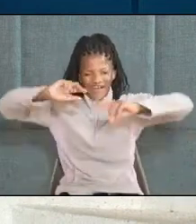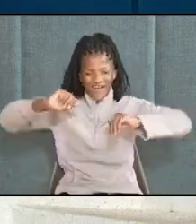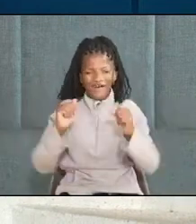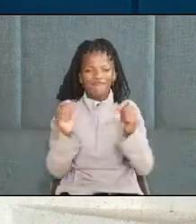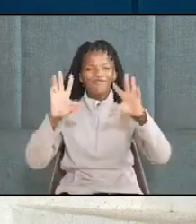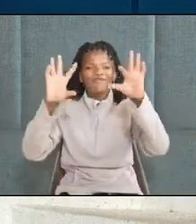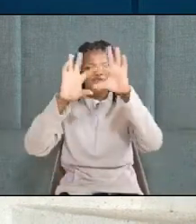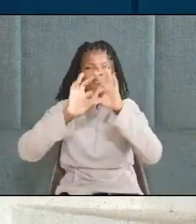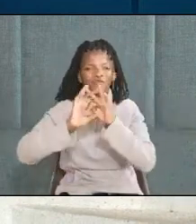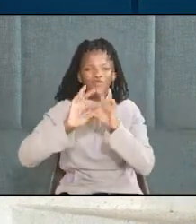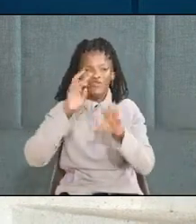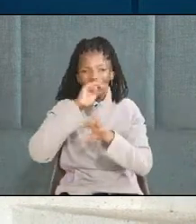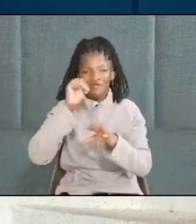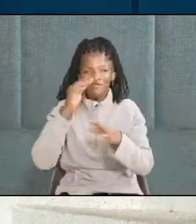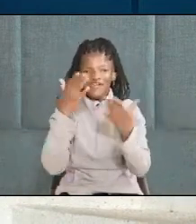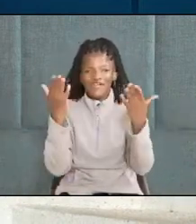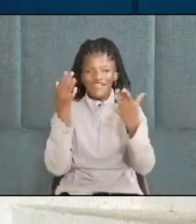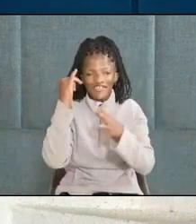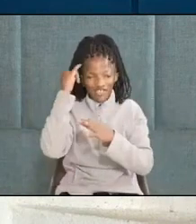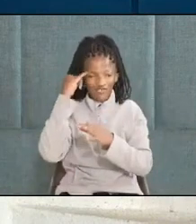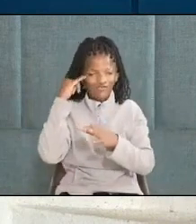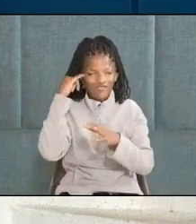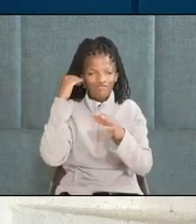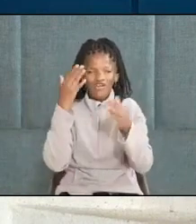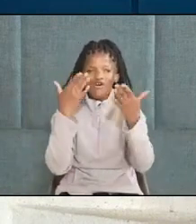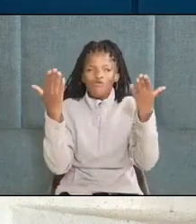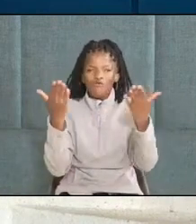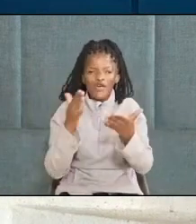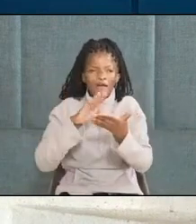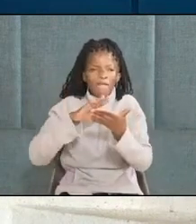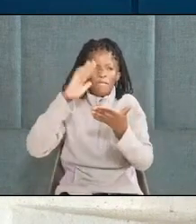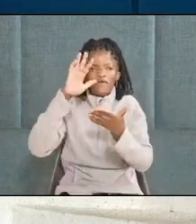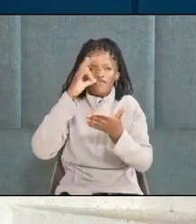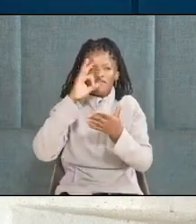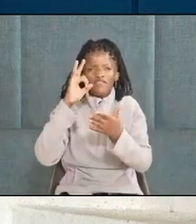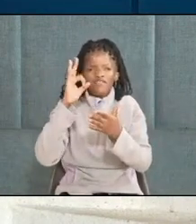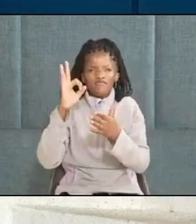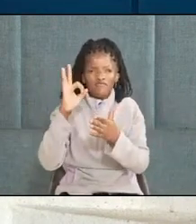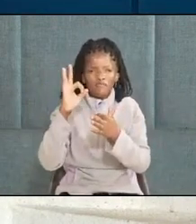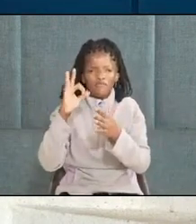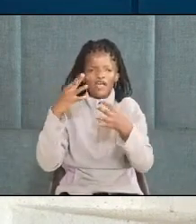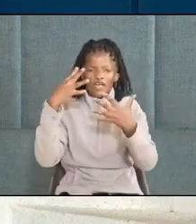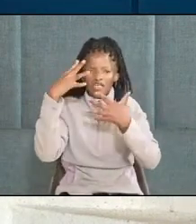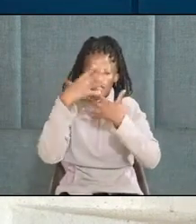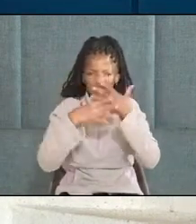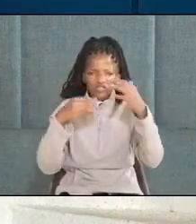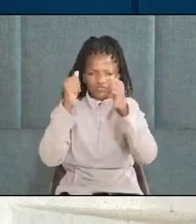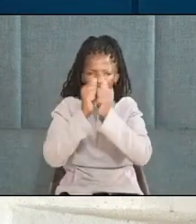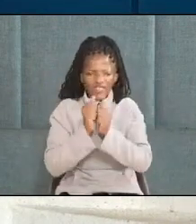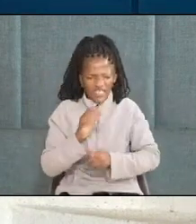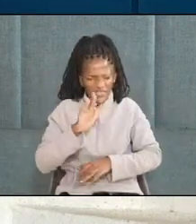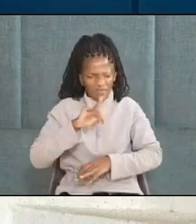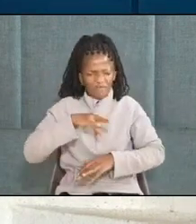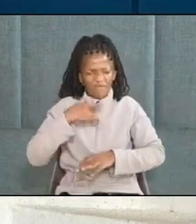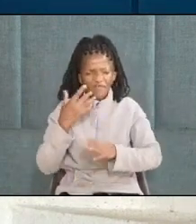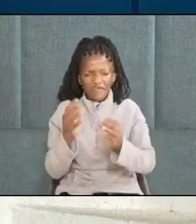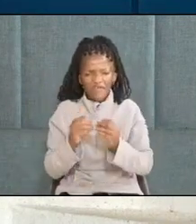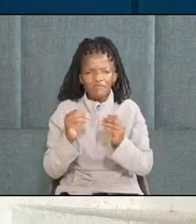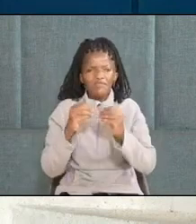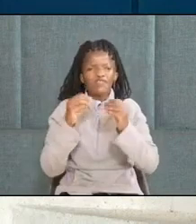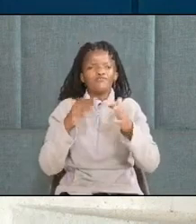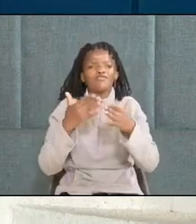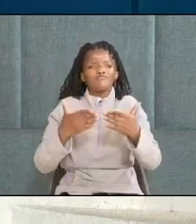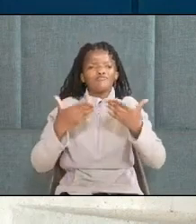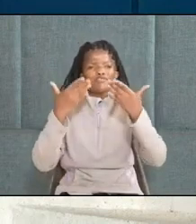them. While in Jerusalem, where most of his former associates lived, he felt the need to reach out to